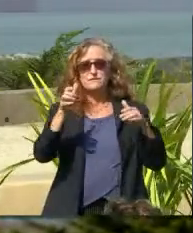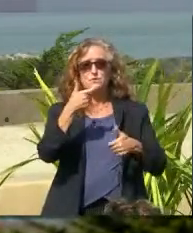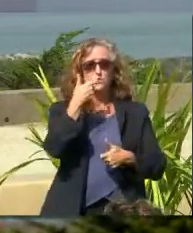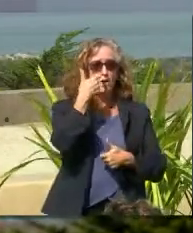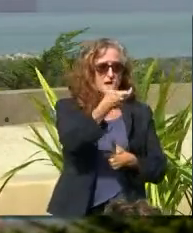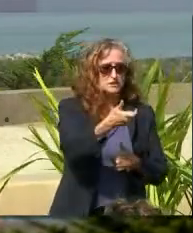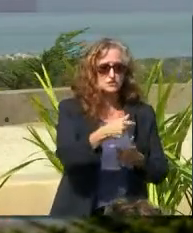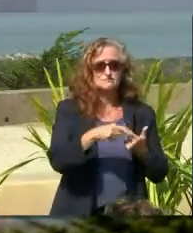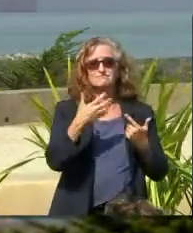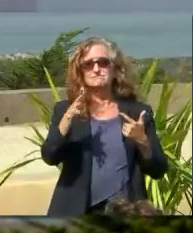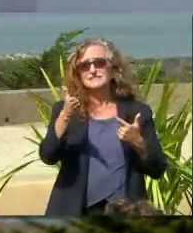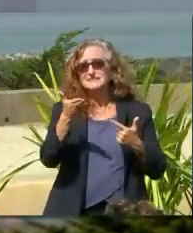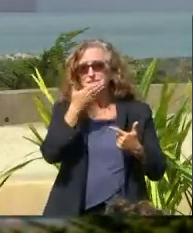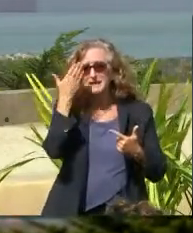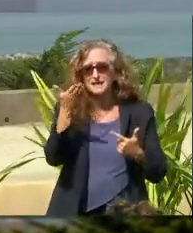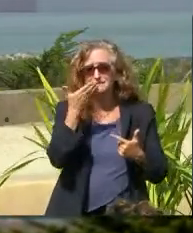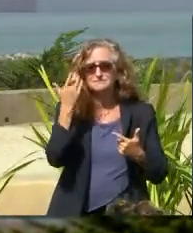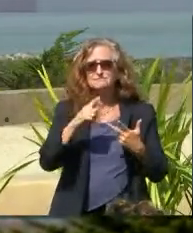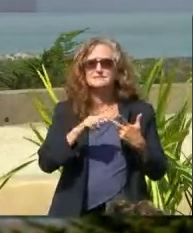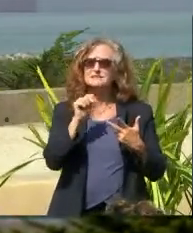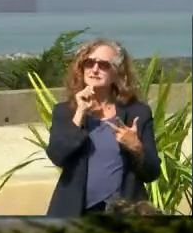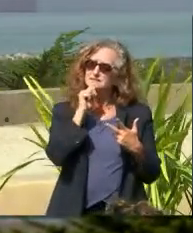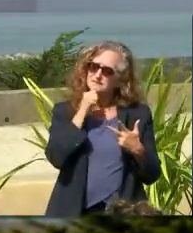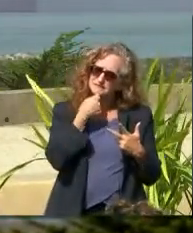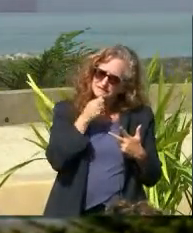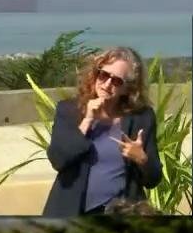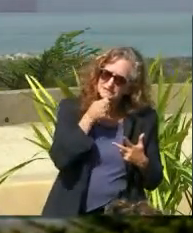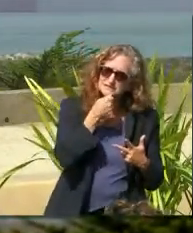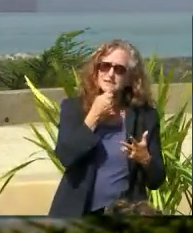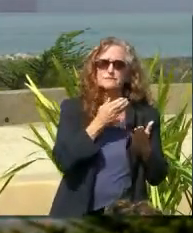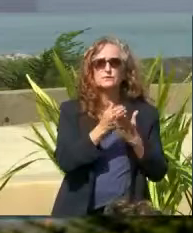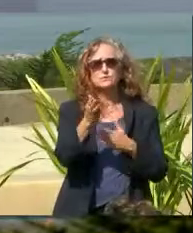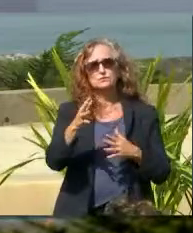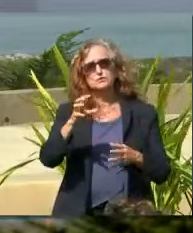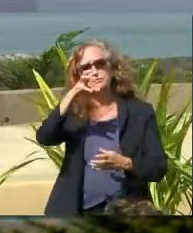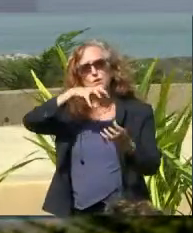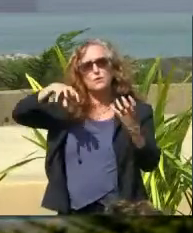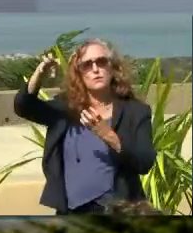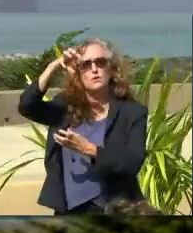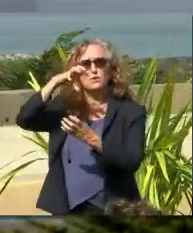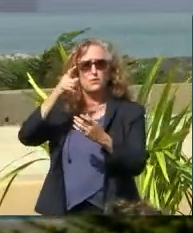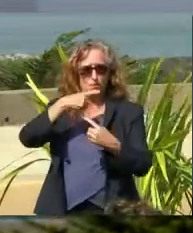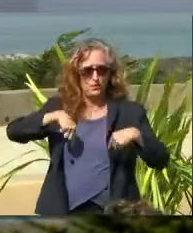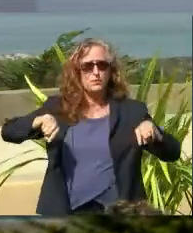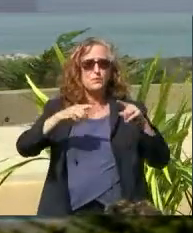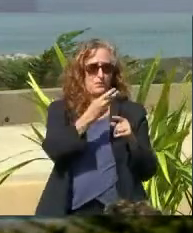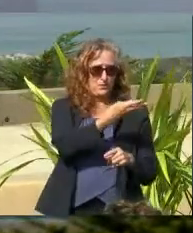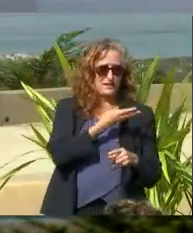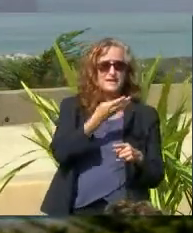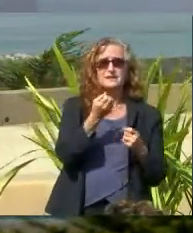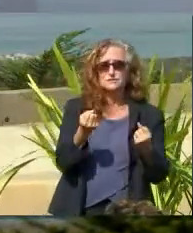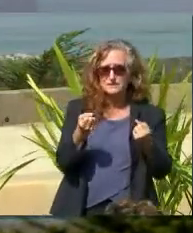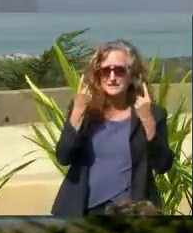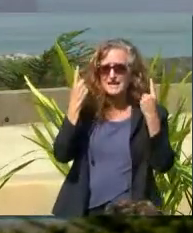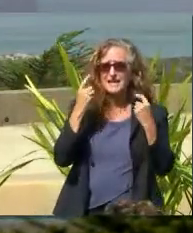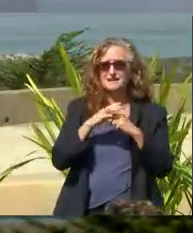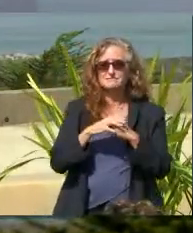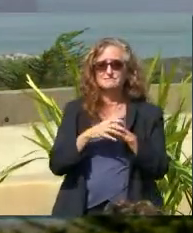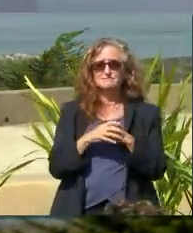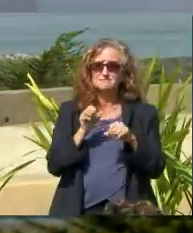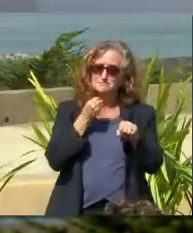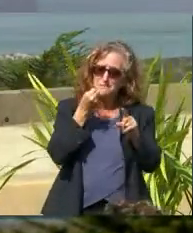smelled, we have suffered through the smoke. We understand what it's doing to our communities. We understand what it's doing to the health of our